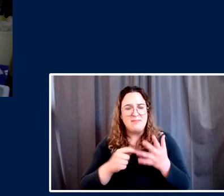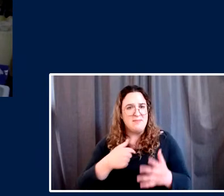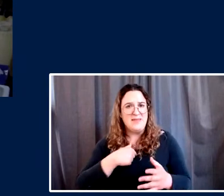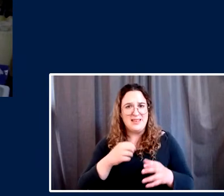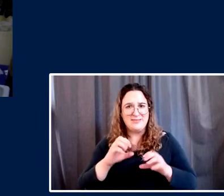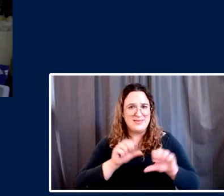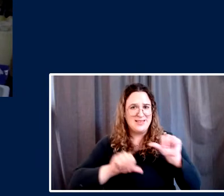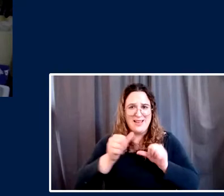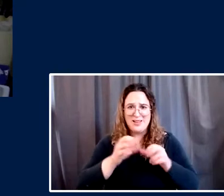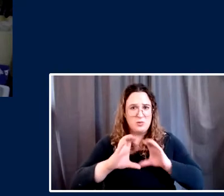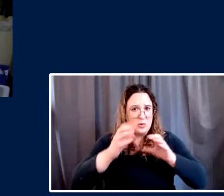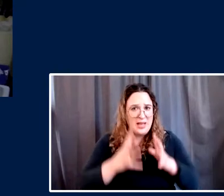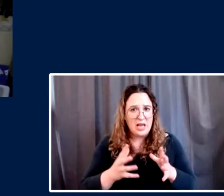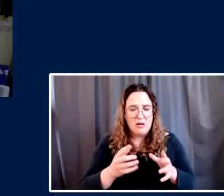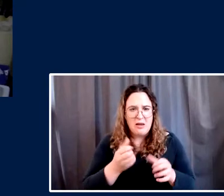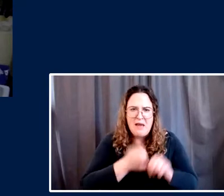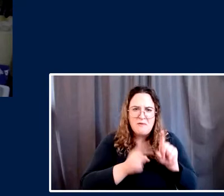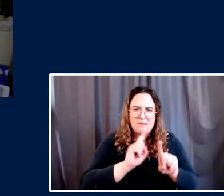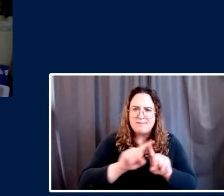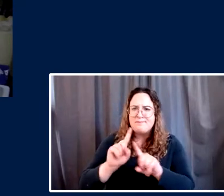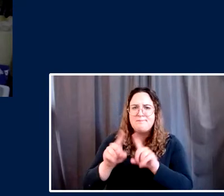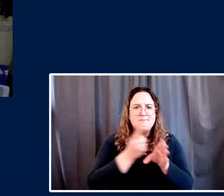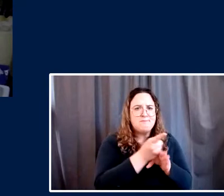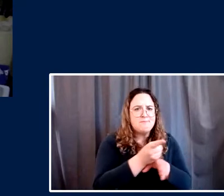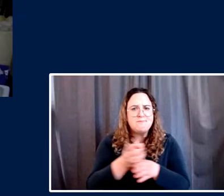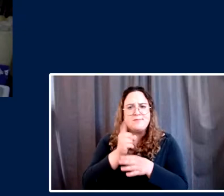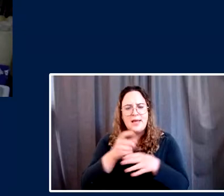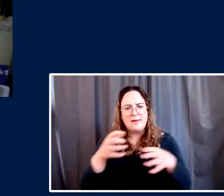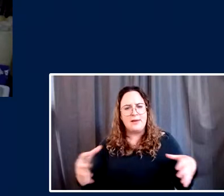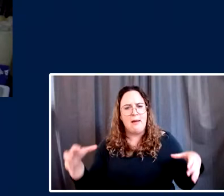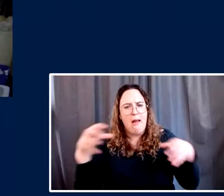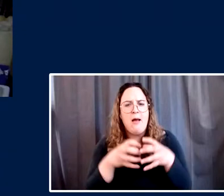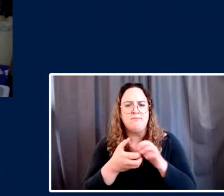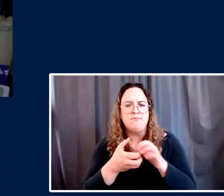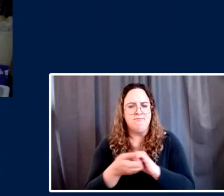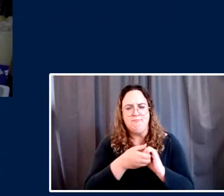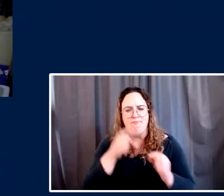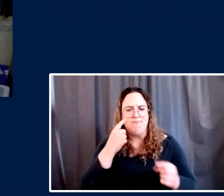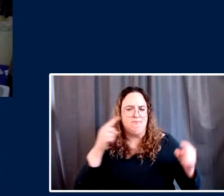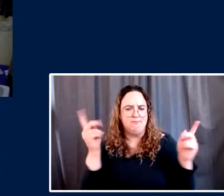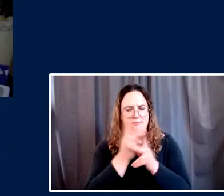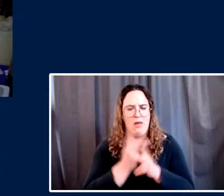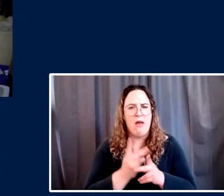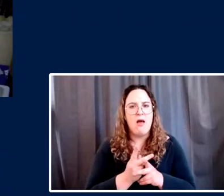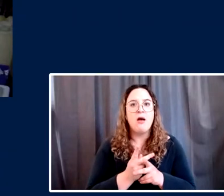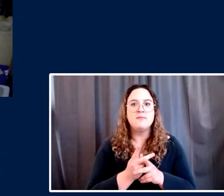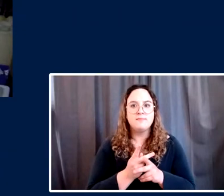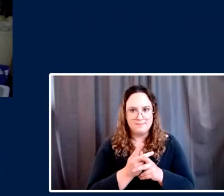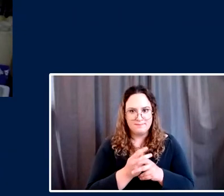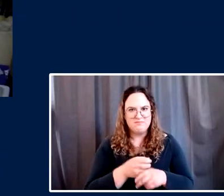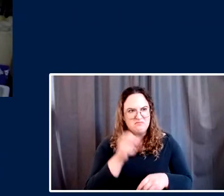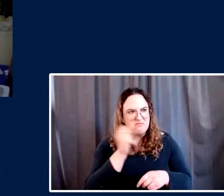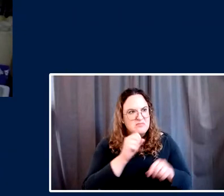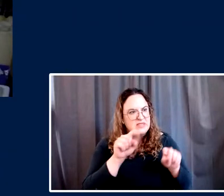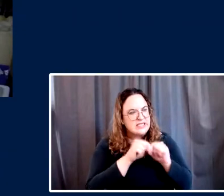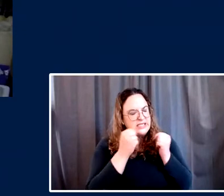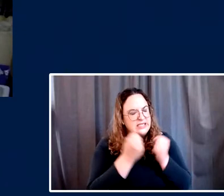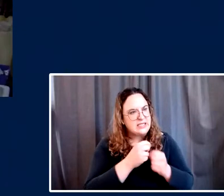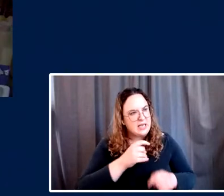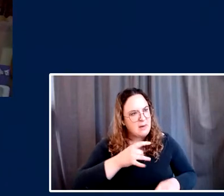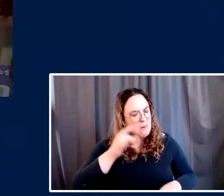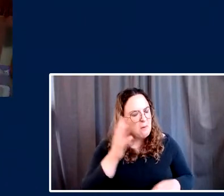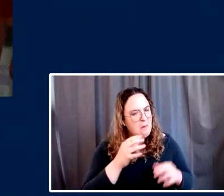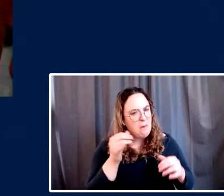work together to explore the ocean. Yeah, that sounds like it takes a team effort. And so you're exploring Monterey